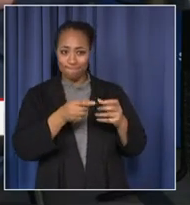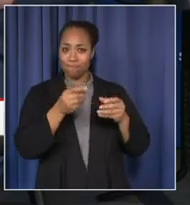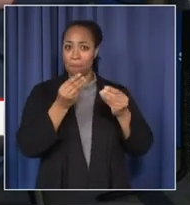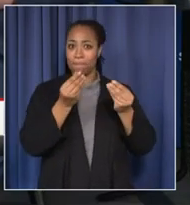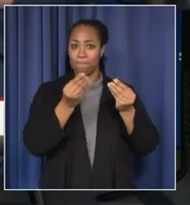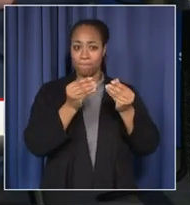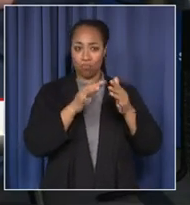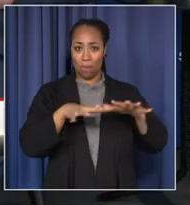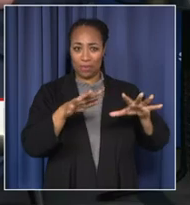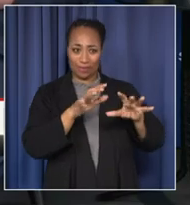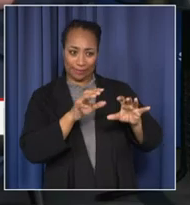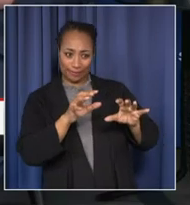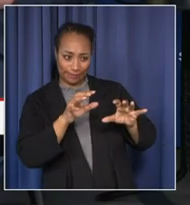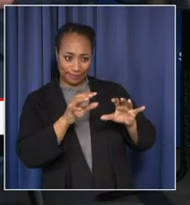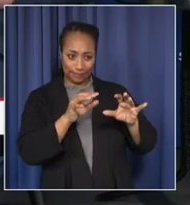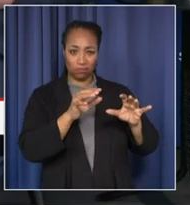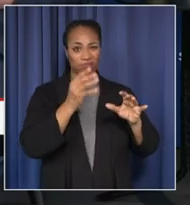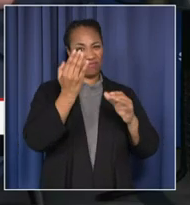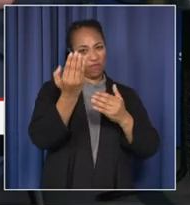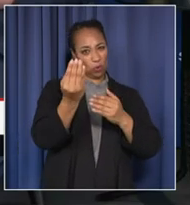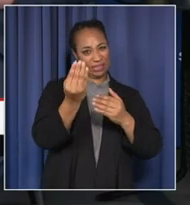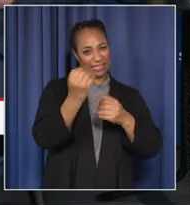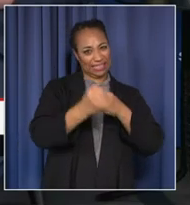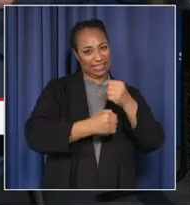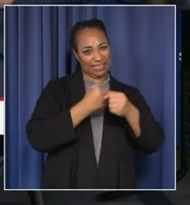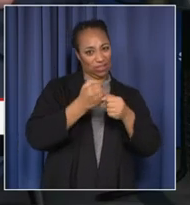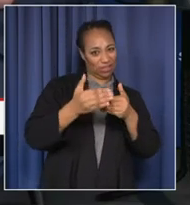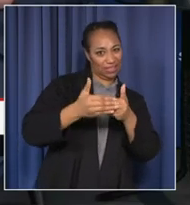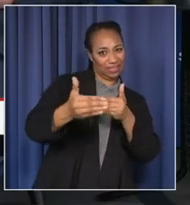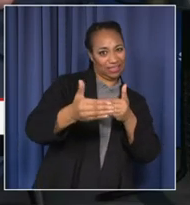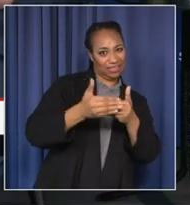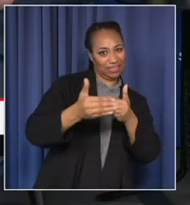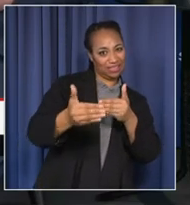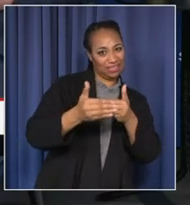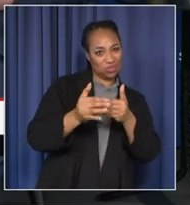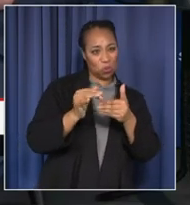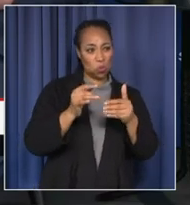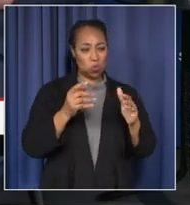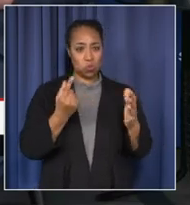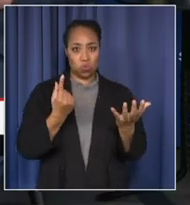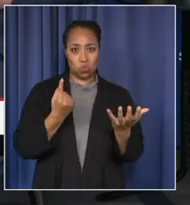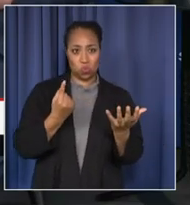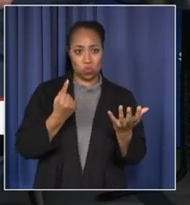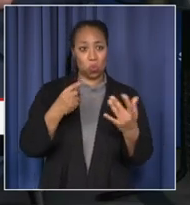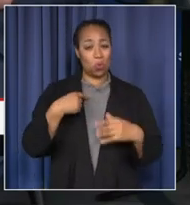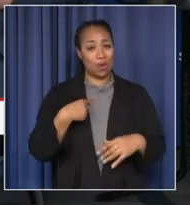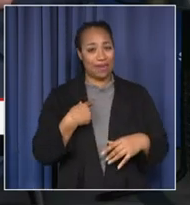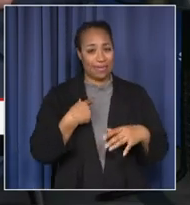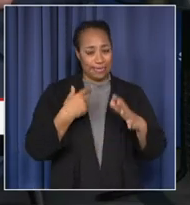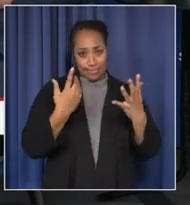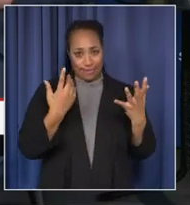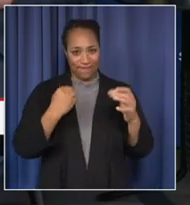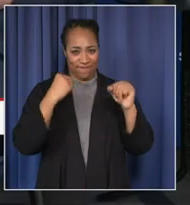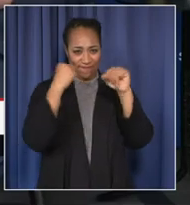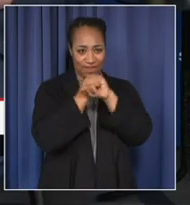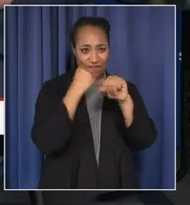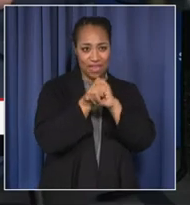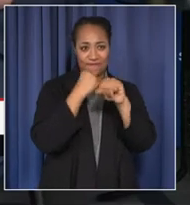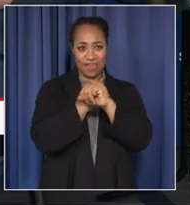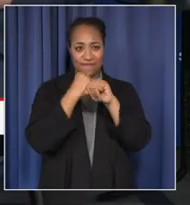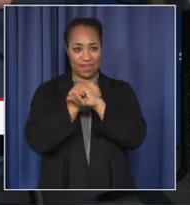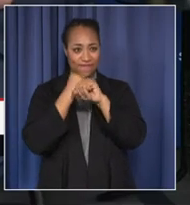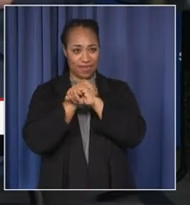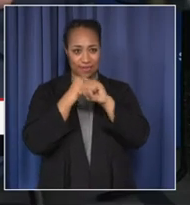we've been working to get control of it from the National Park Service so that we could make the investments in